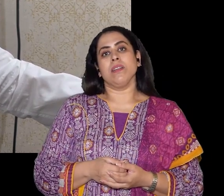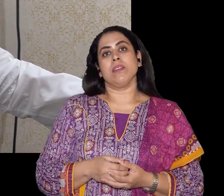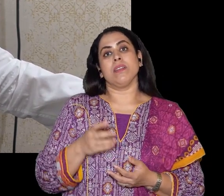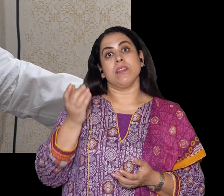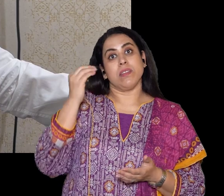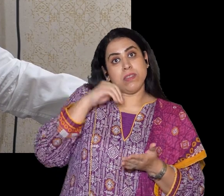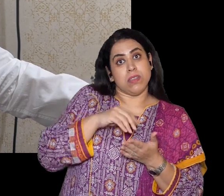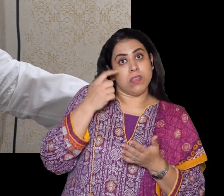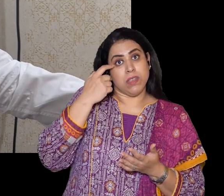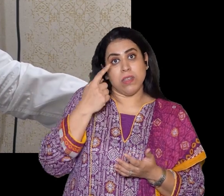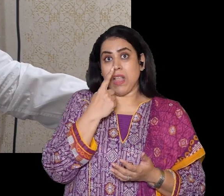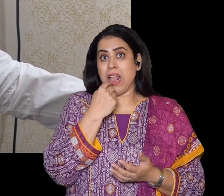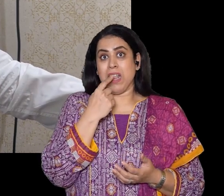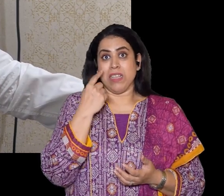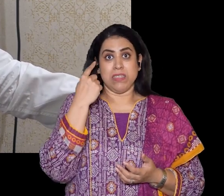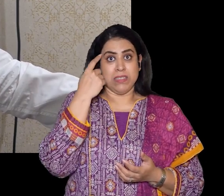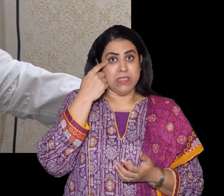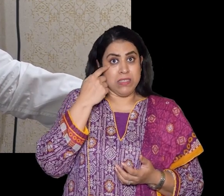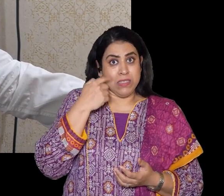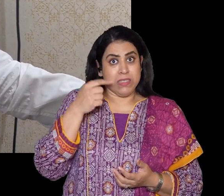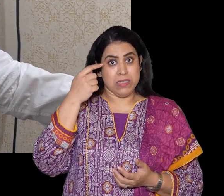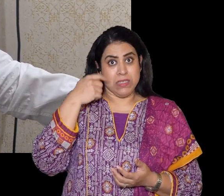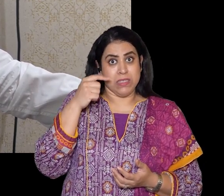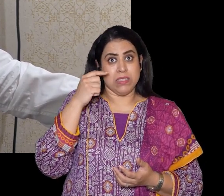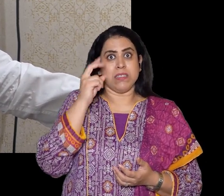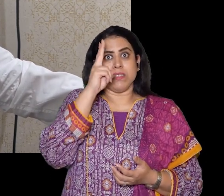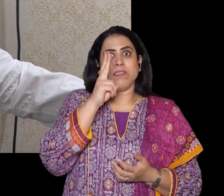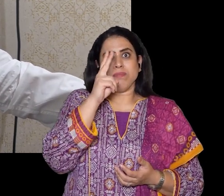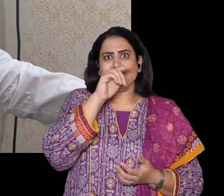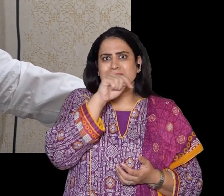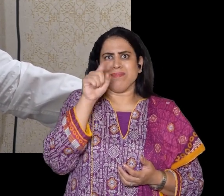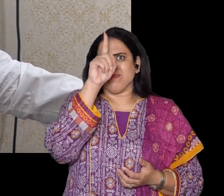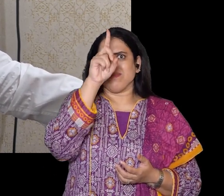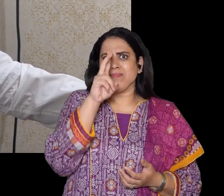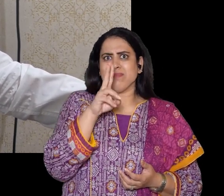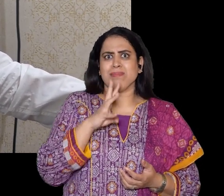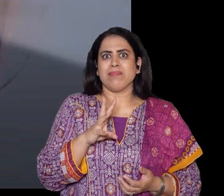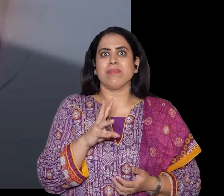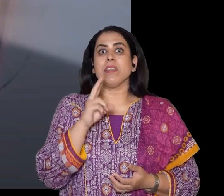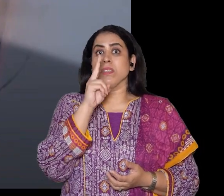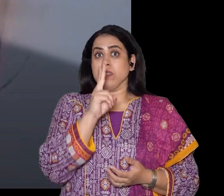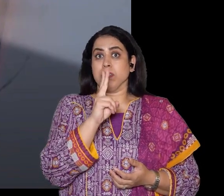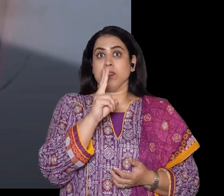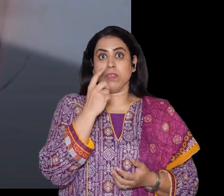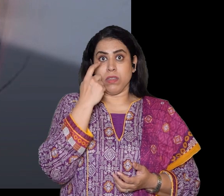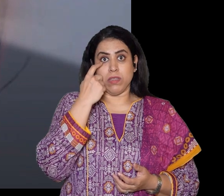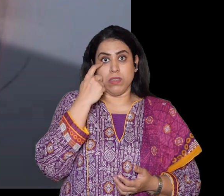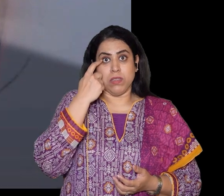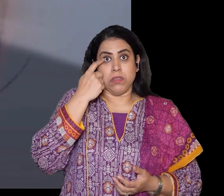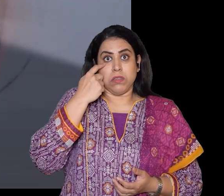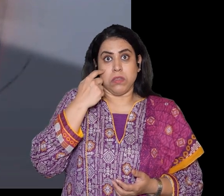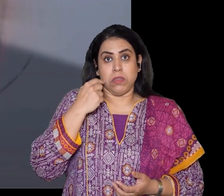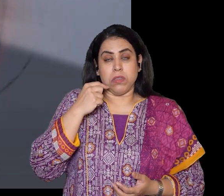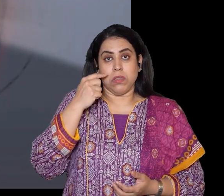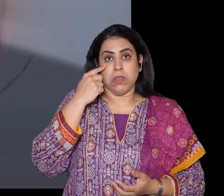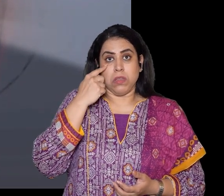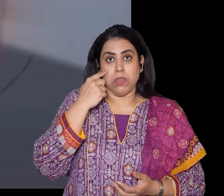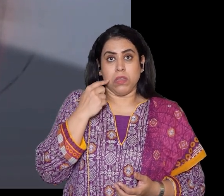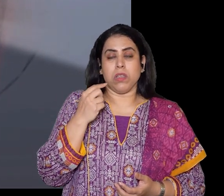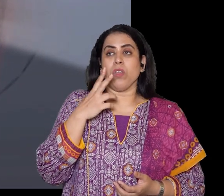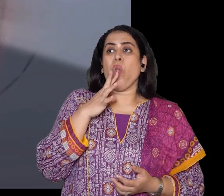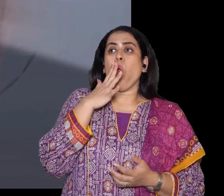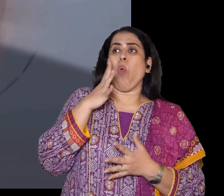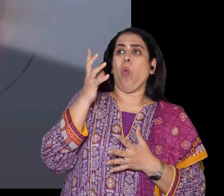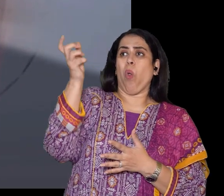on the retina. And when you develop abnormal blood vessels, the second stage is that you are going to bleed. So a lot of those patients